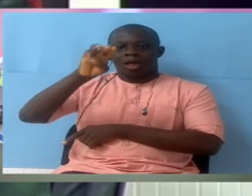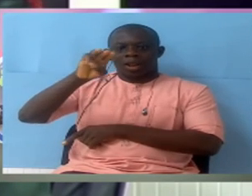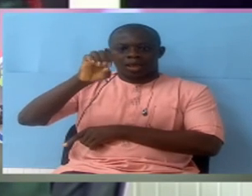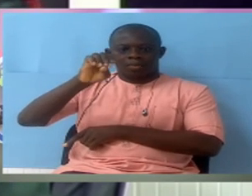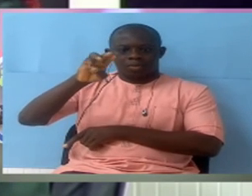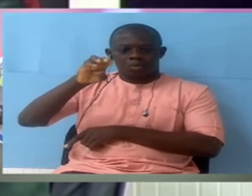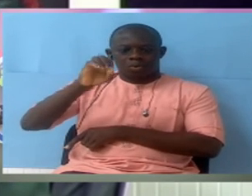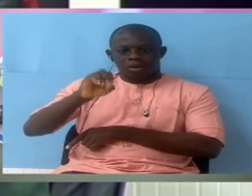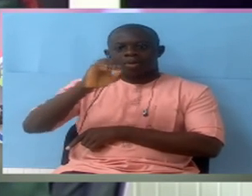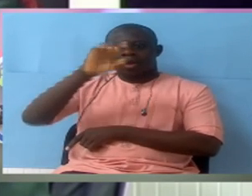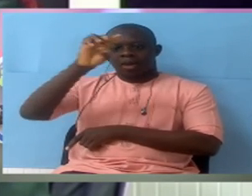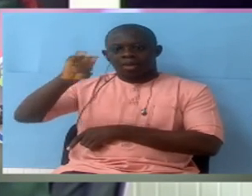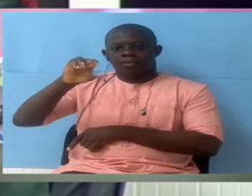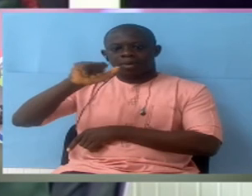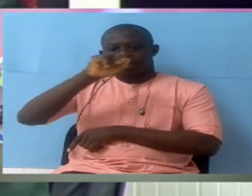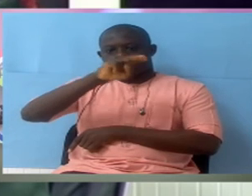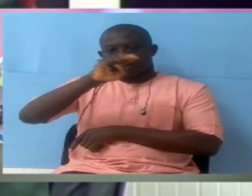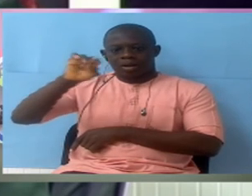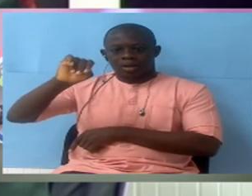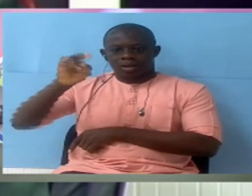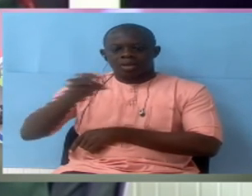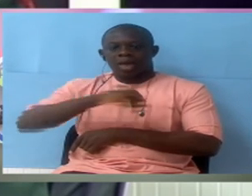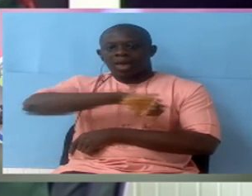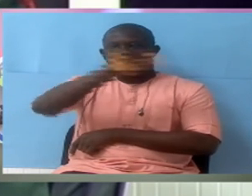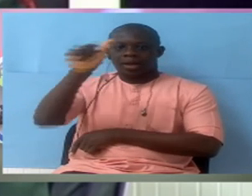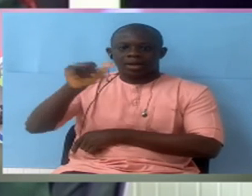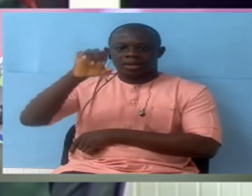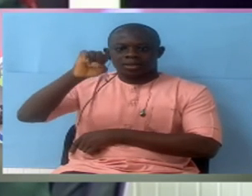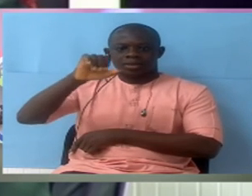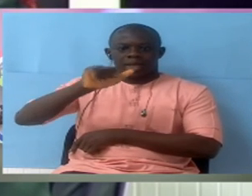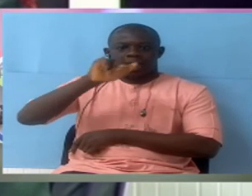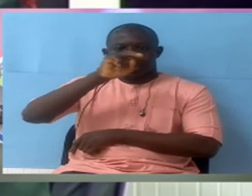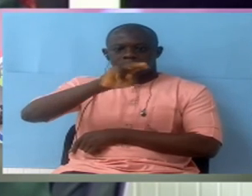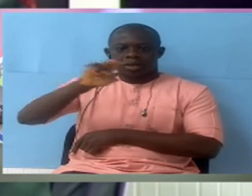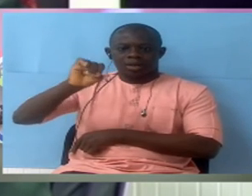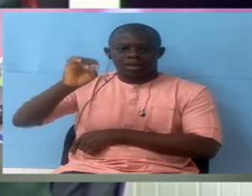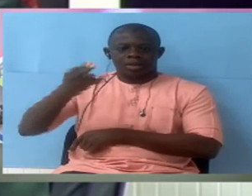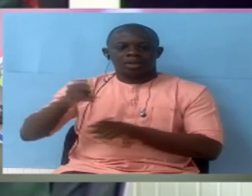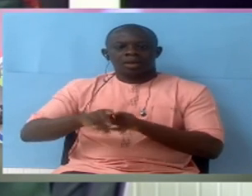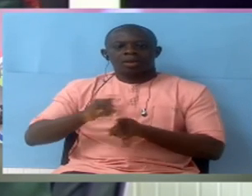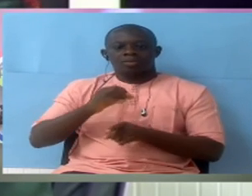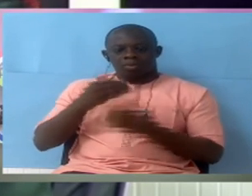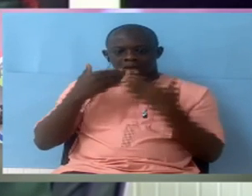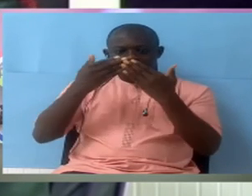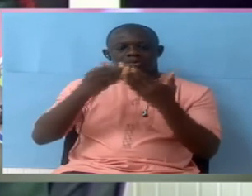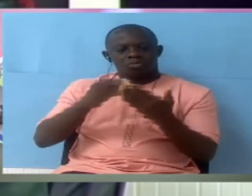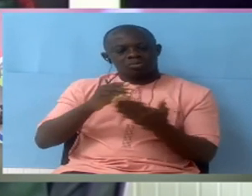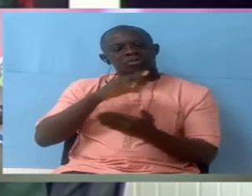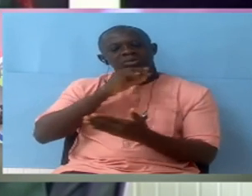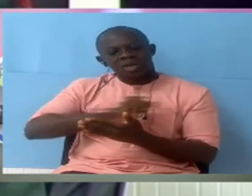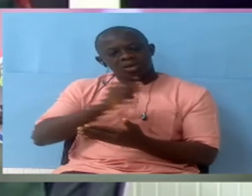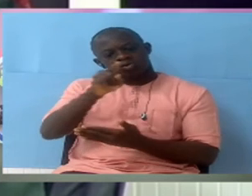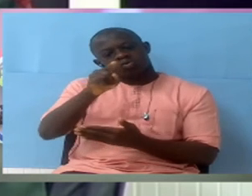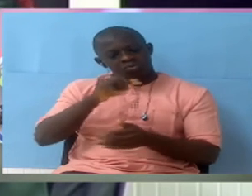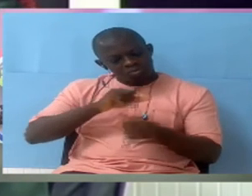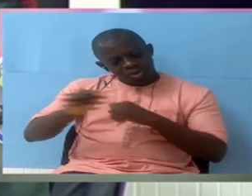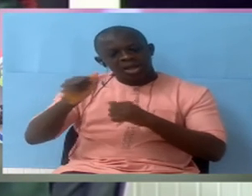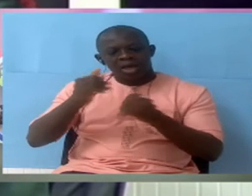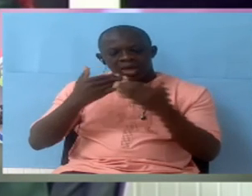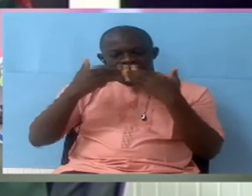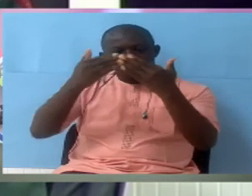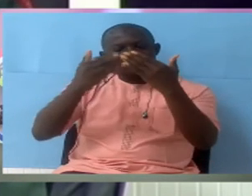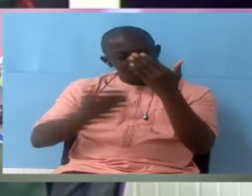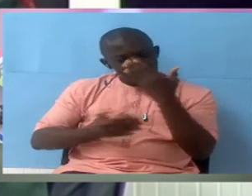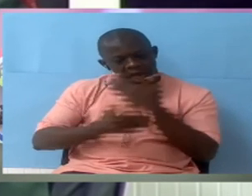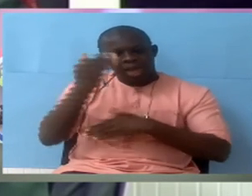Sane. Alma Momane ak Sane. I said, but sir, you should have informed me before. Mané ko way yeen da ngeen mako warona